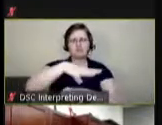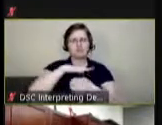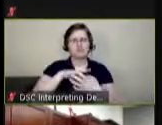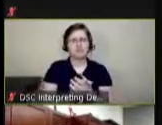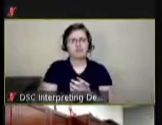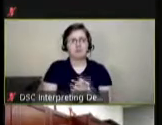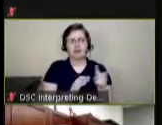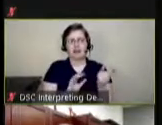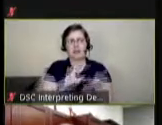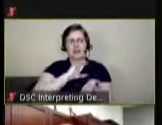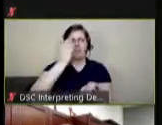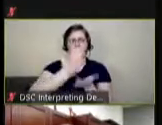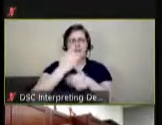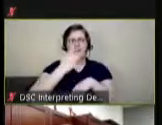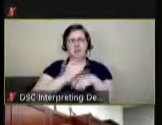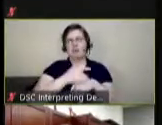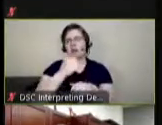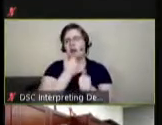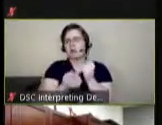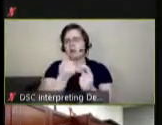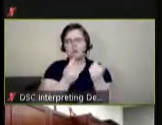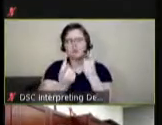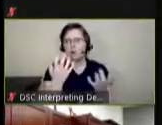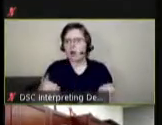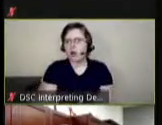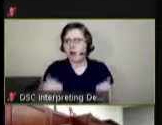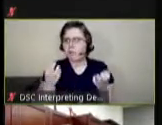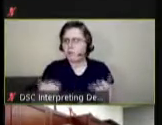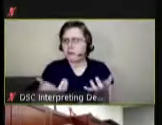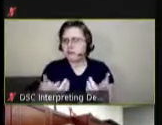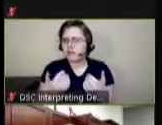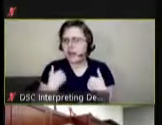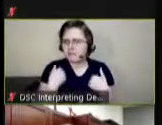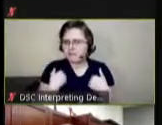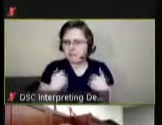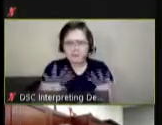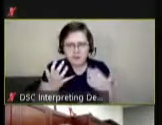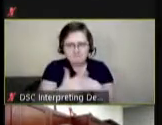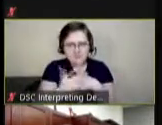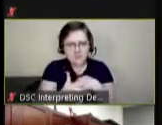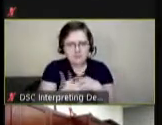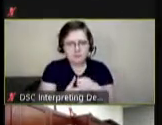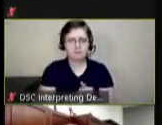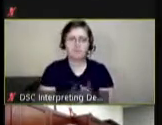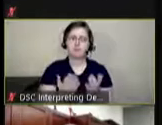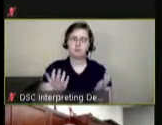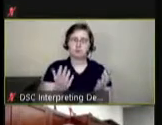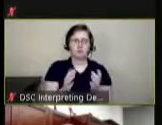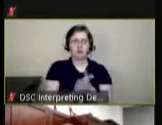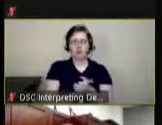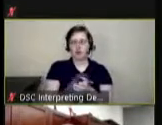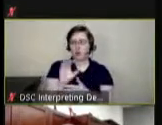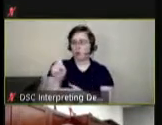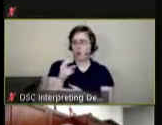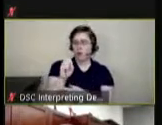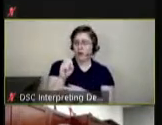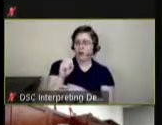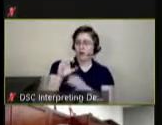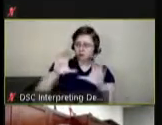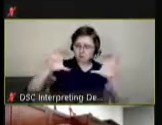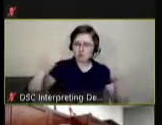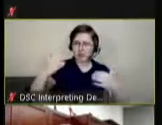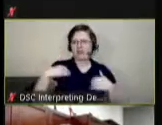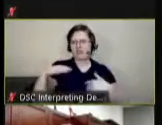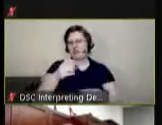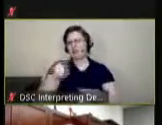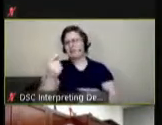Amounts of vaccine. Everybody's kind of asking about this too. Well, how much vaccine is coming in? Well, what's the population of Ohio? About 11